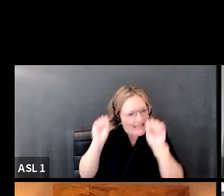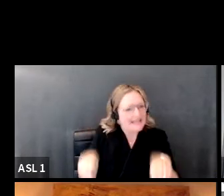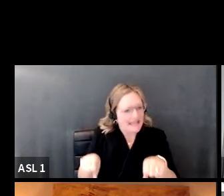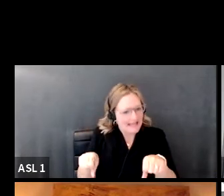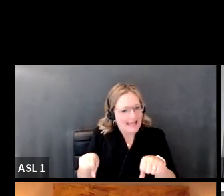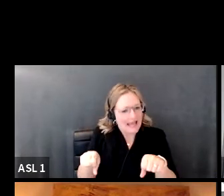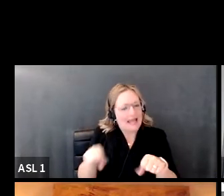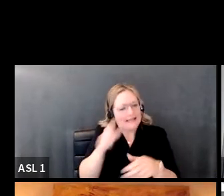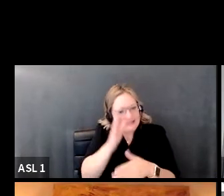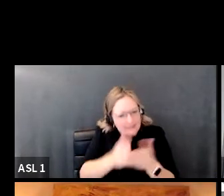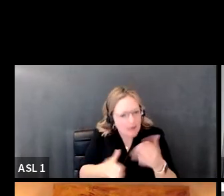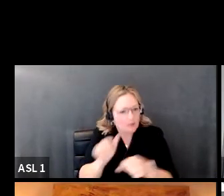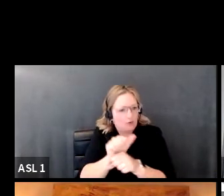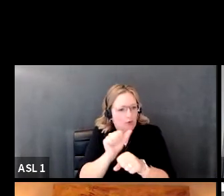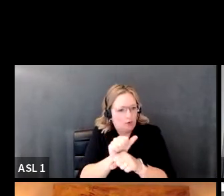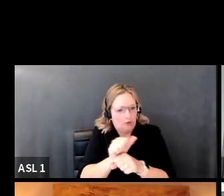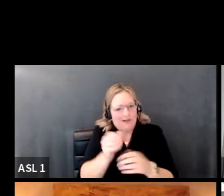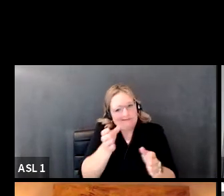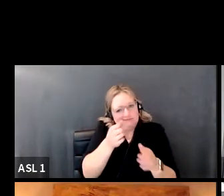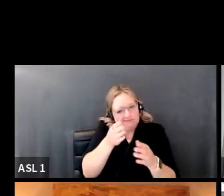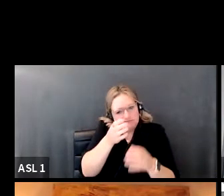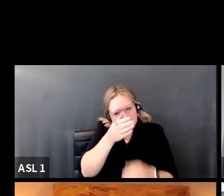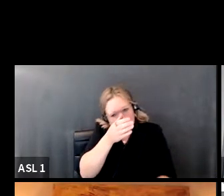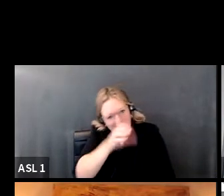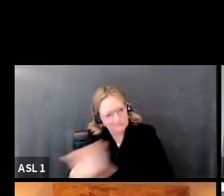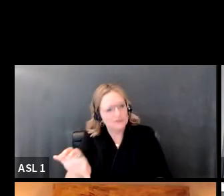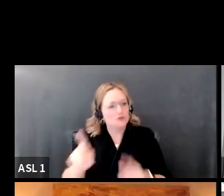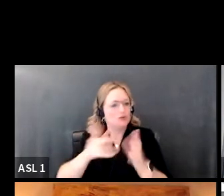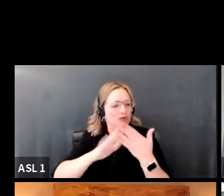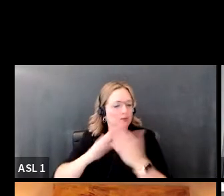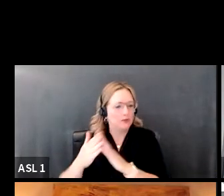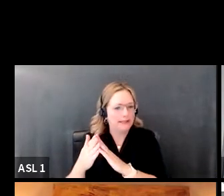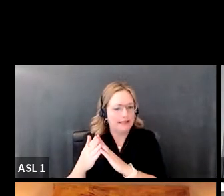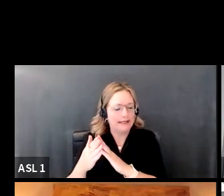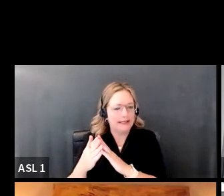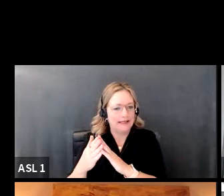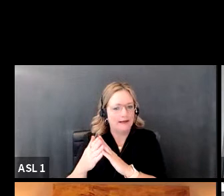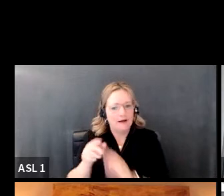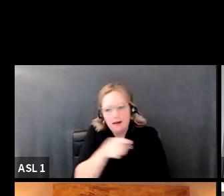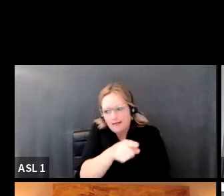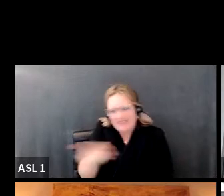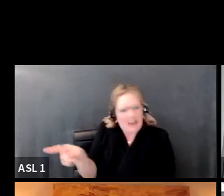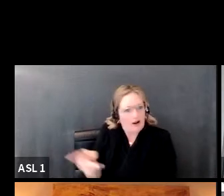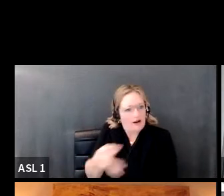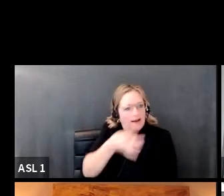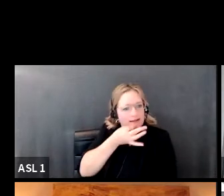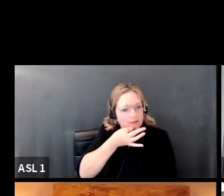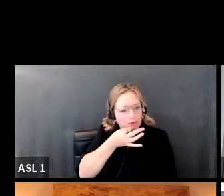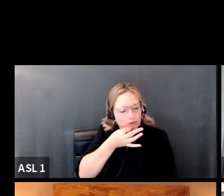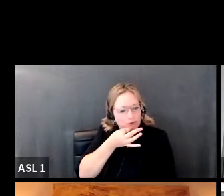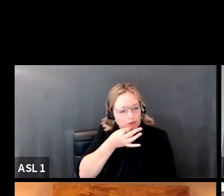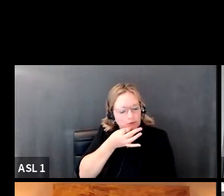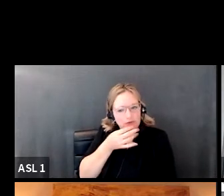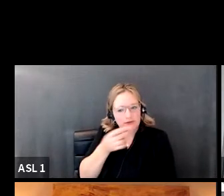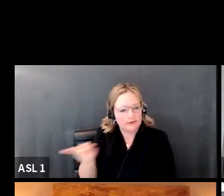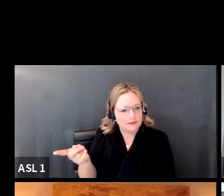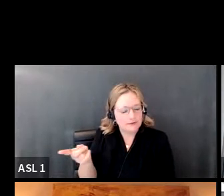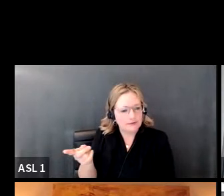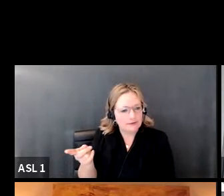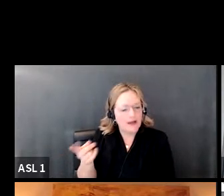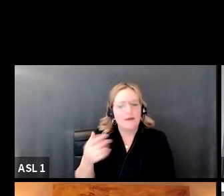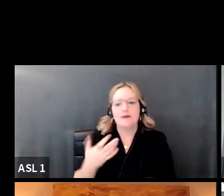a community subject matter specialist or expert to accompany calls or or be dispatched